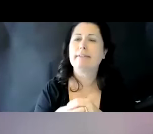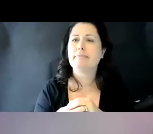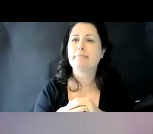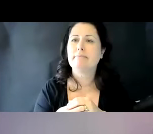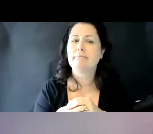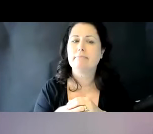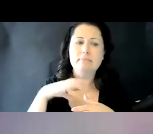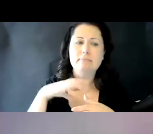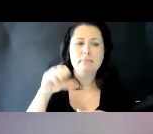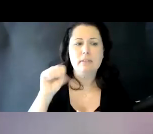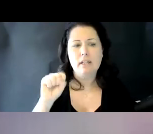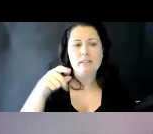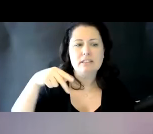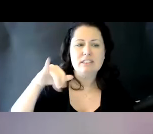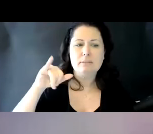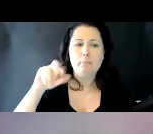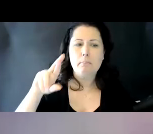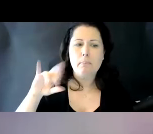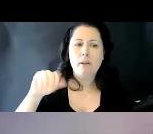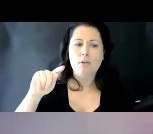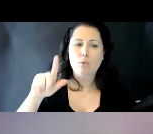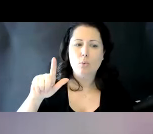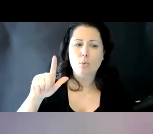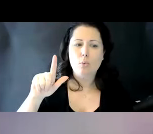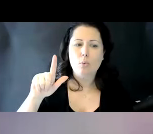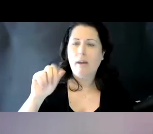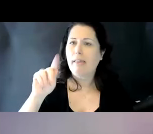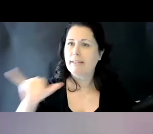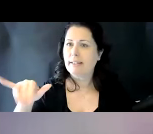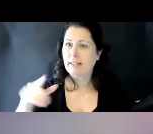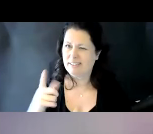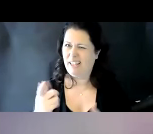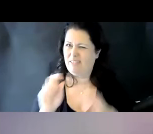this. Like, was this really relevant? Was it essential?